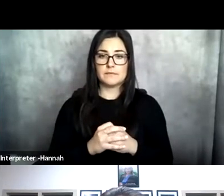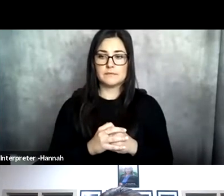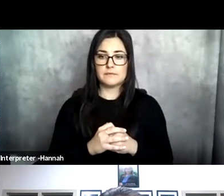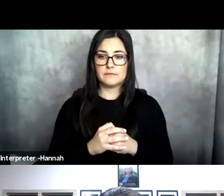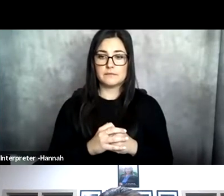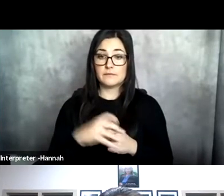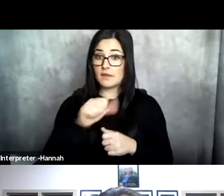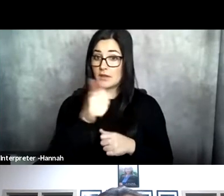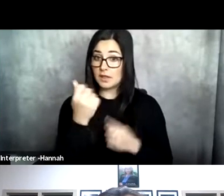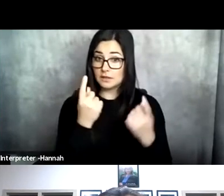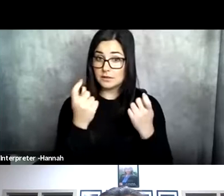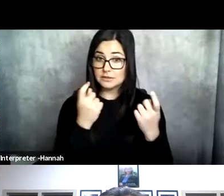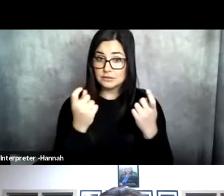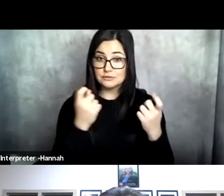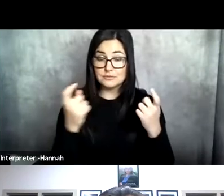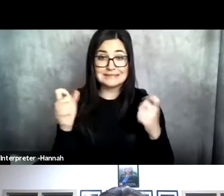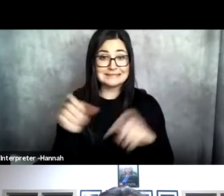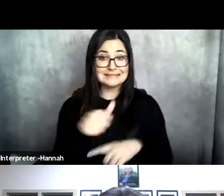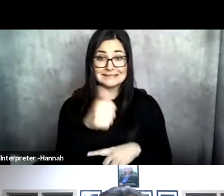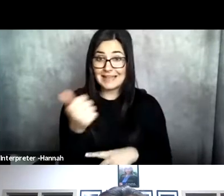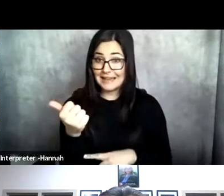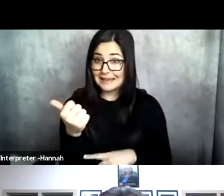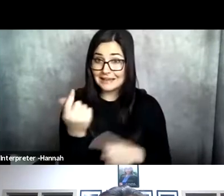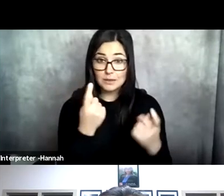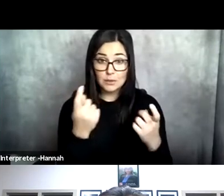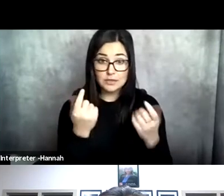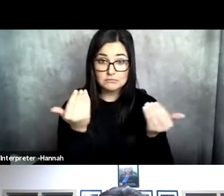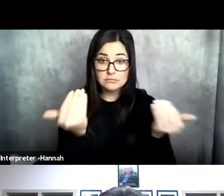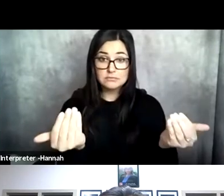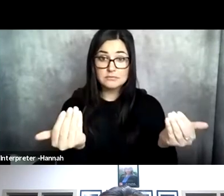Any further questions from any of your attendees?